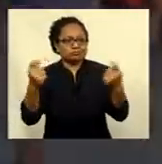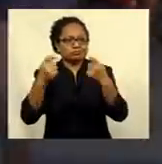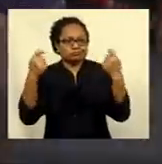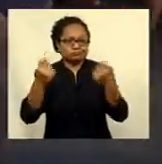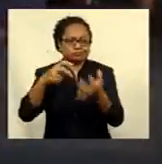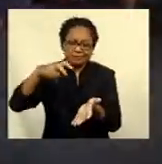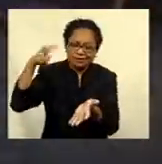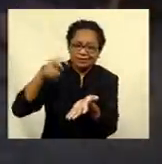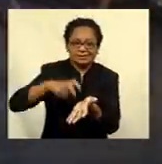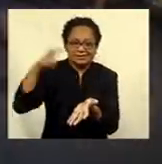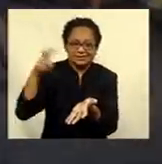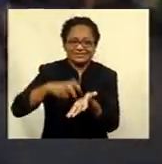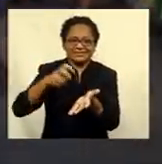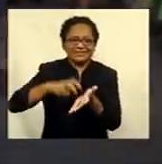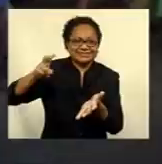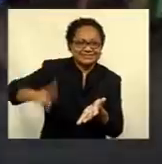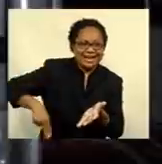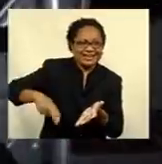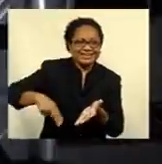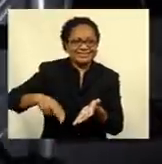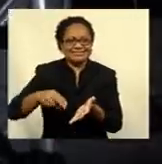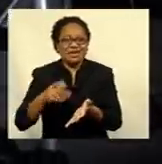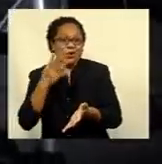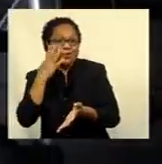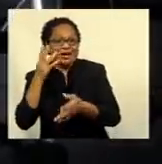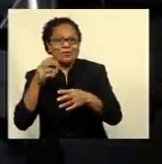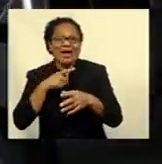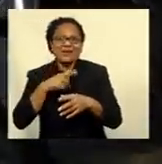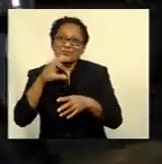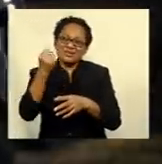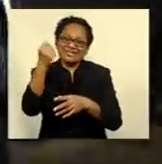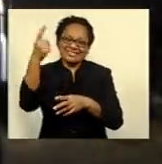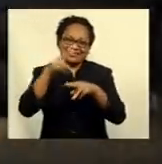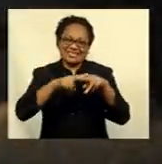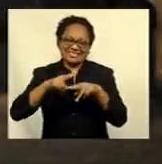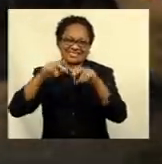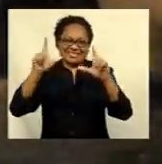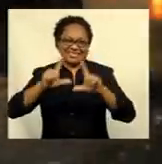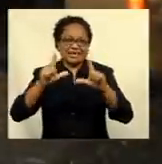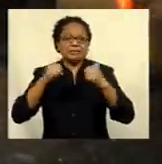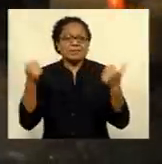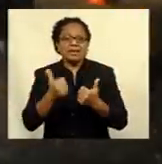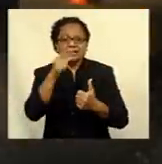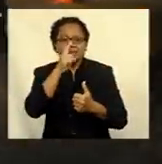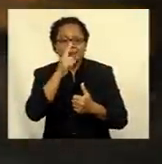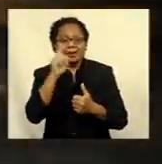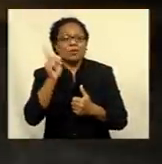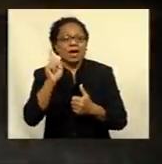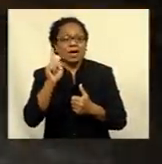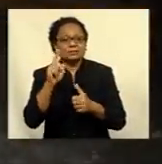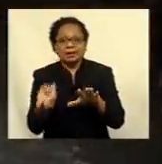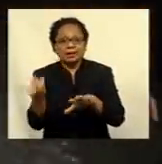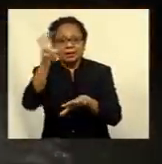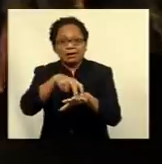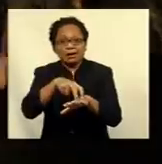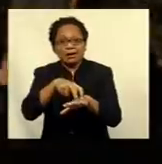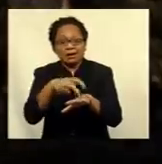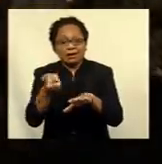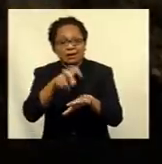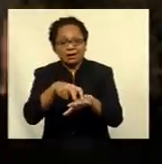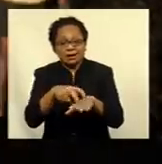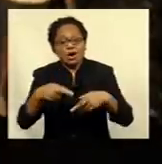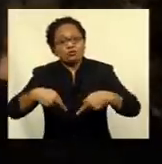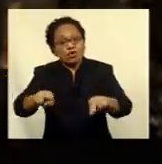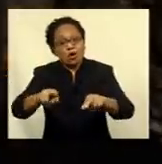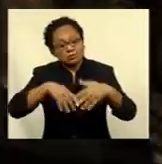and dancing as Fiji defended its gold medal. A number of Fijians then proceeded onto the road,